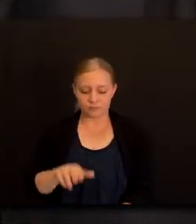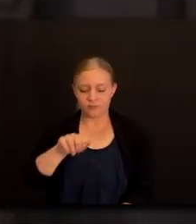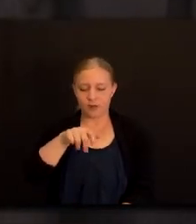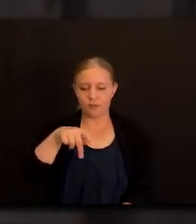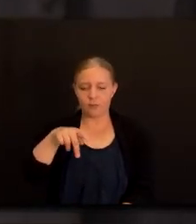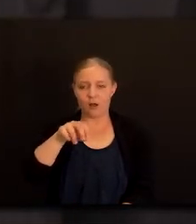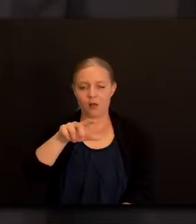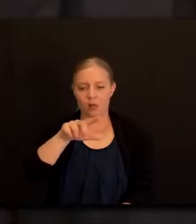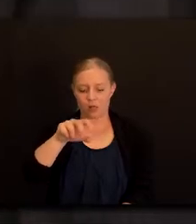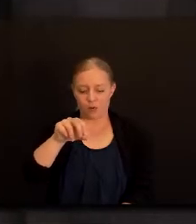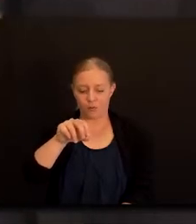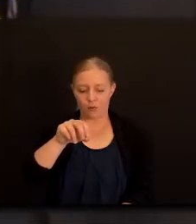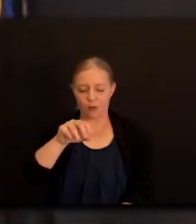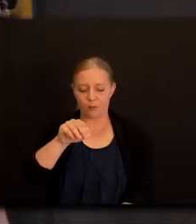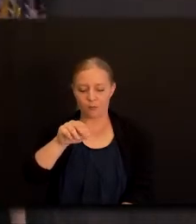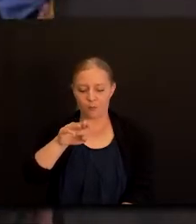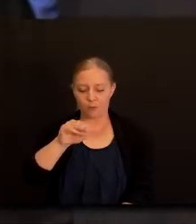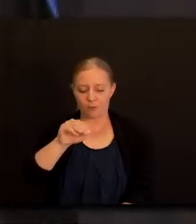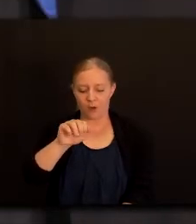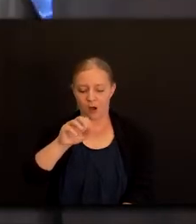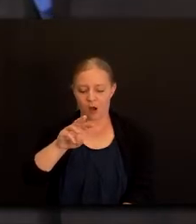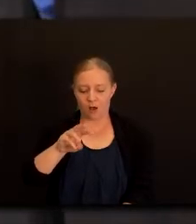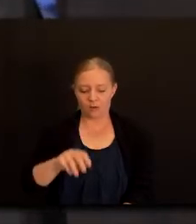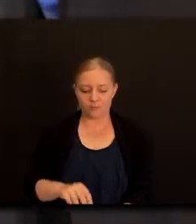Apollo Marie Muma.